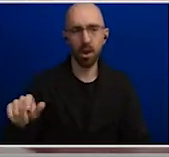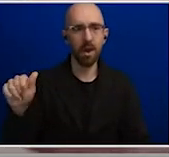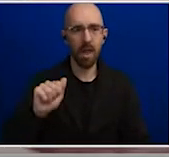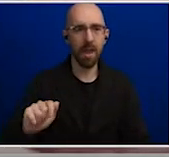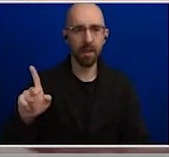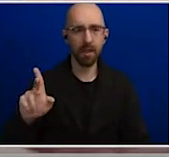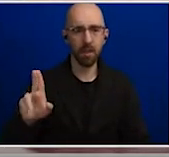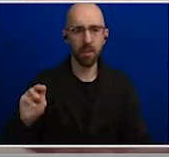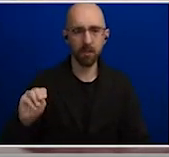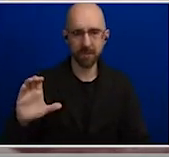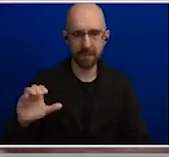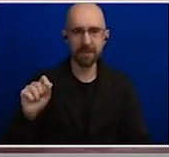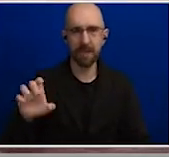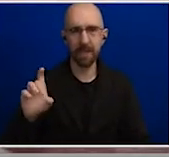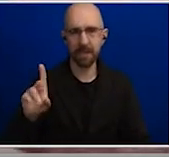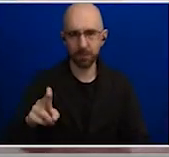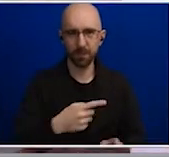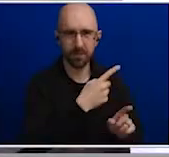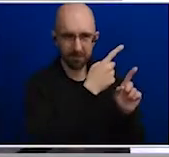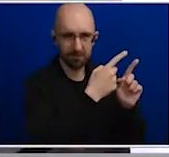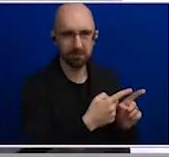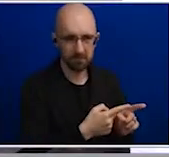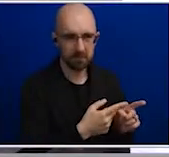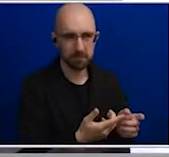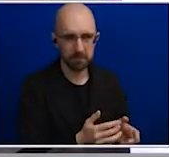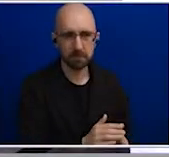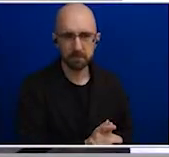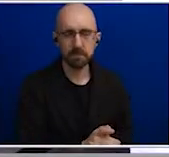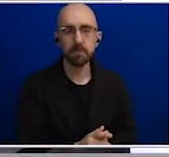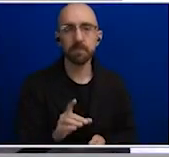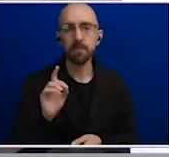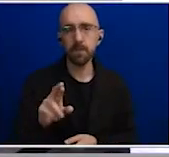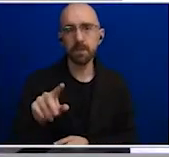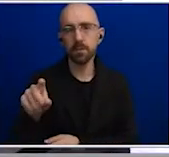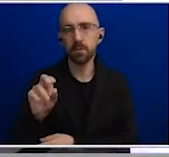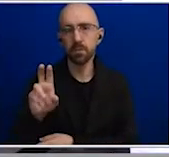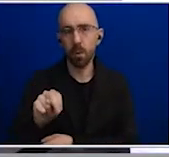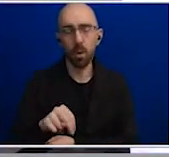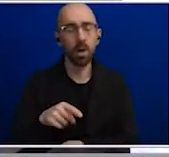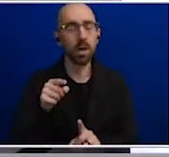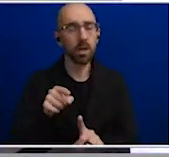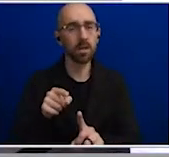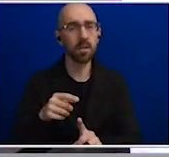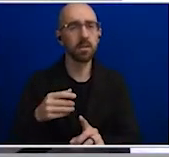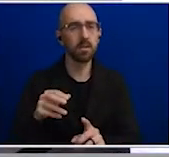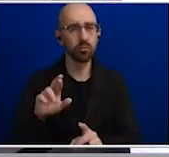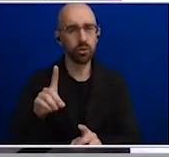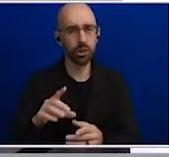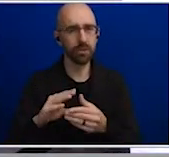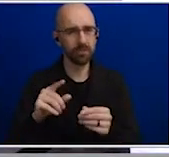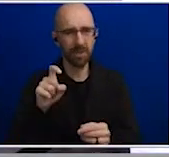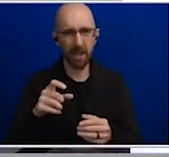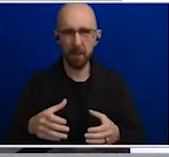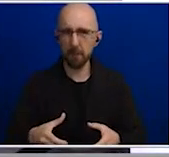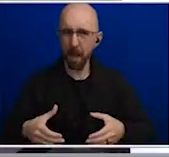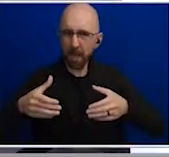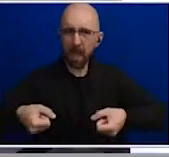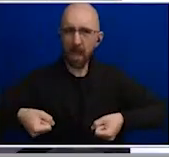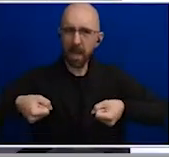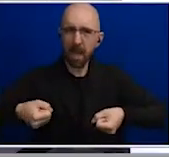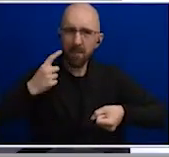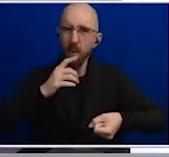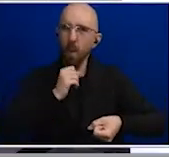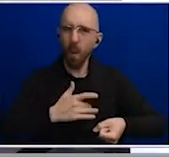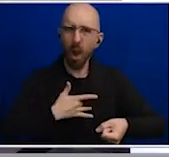your screen. Dr. Zorn, Richard said you needed a bucket for his old heart. How big was the